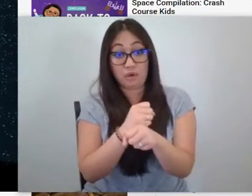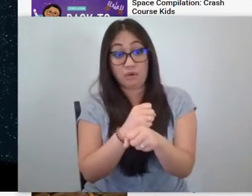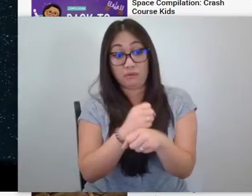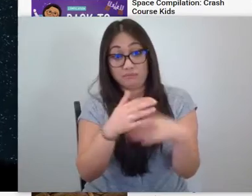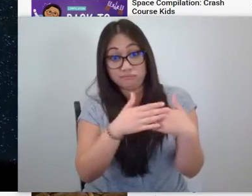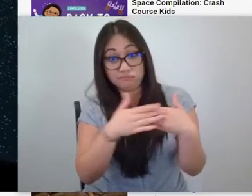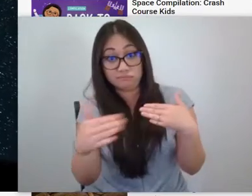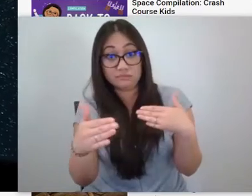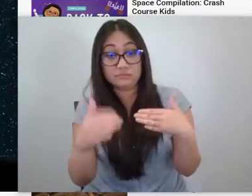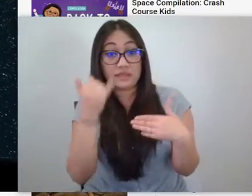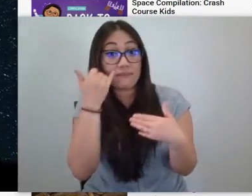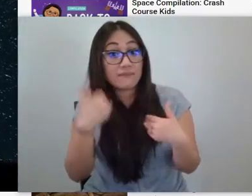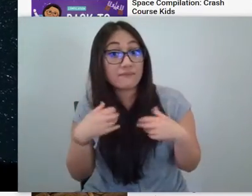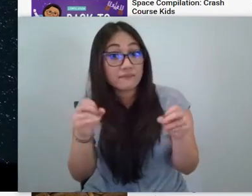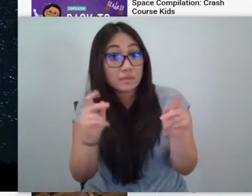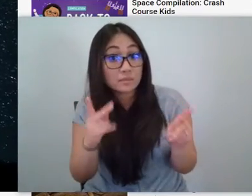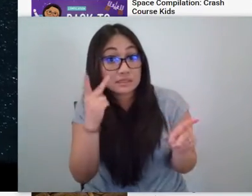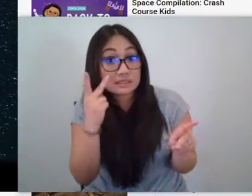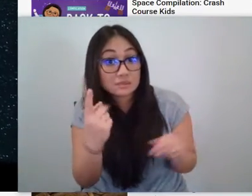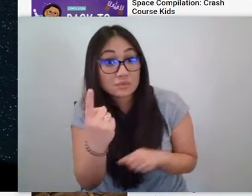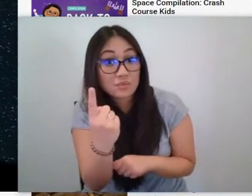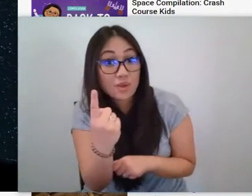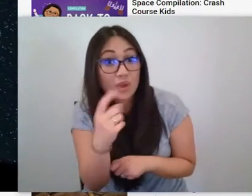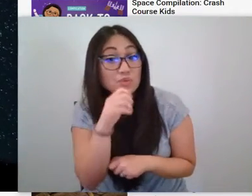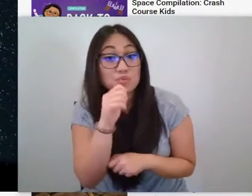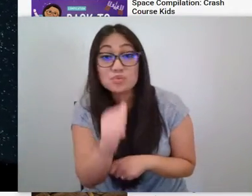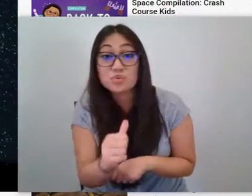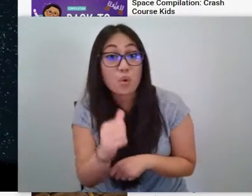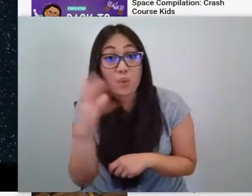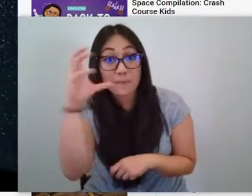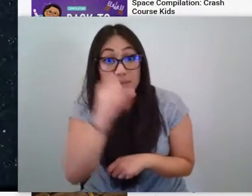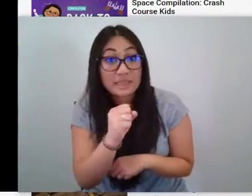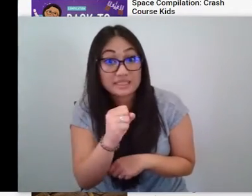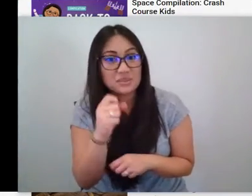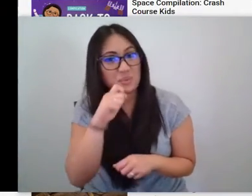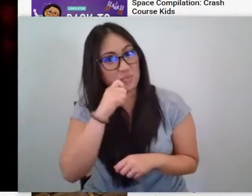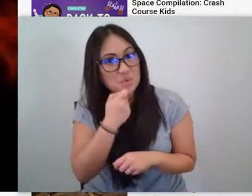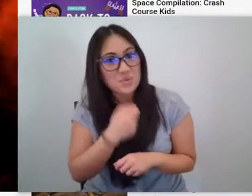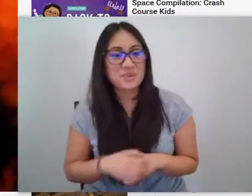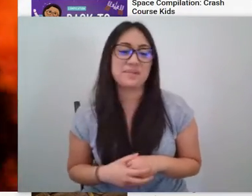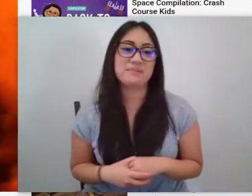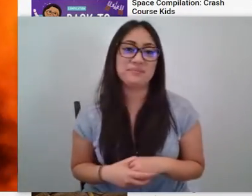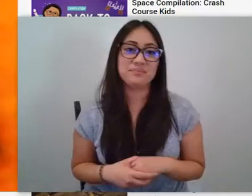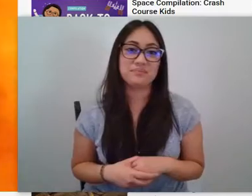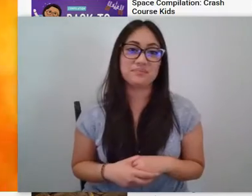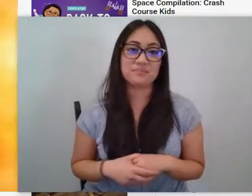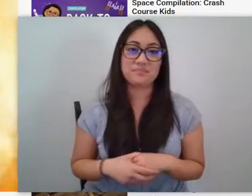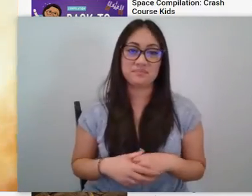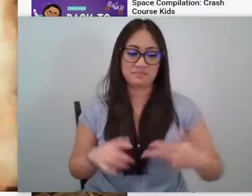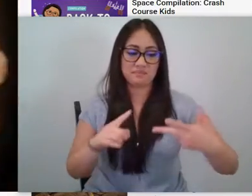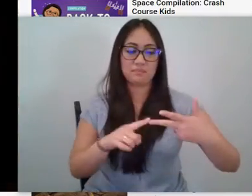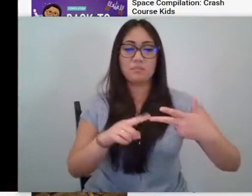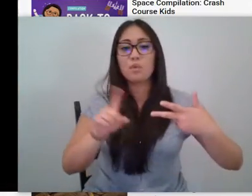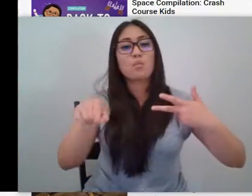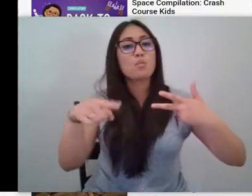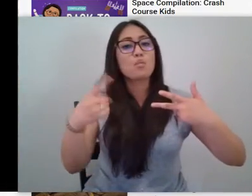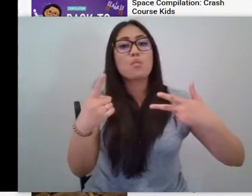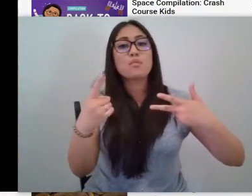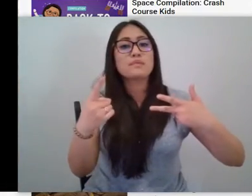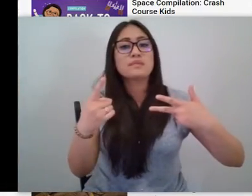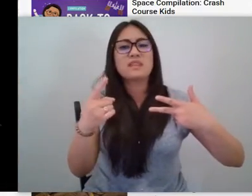one, don't miss it. They're really cool. Meteors only last for a few seconds before they burn